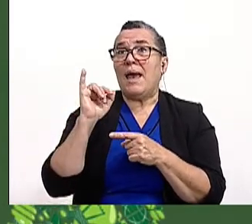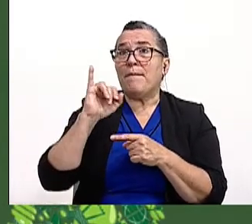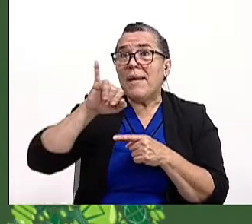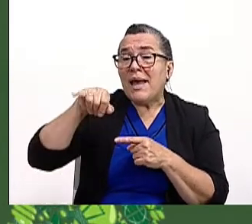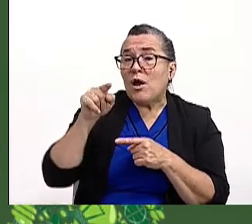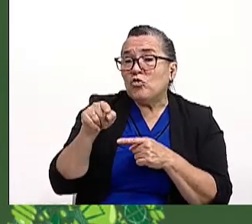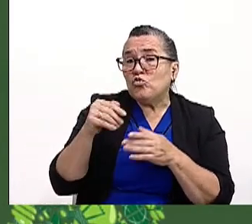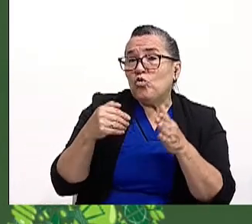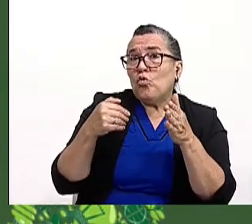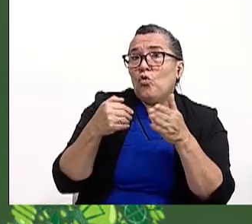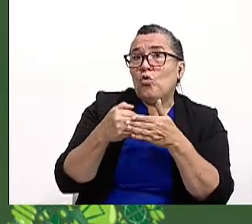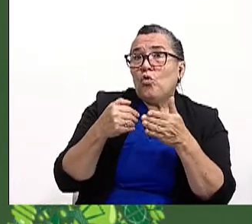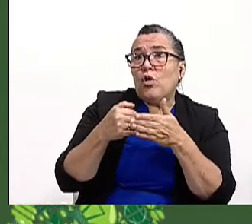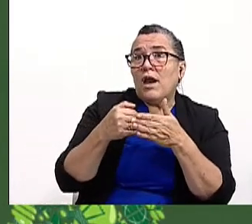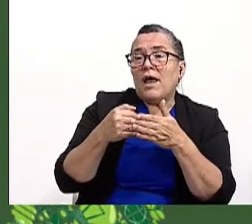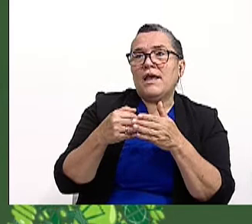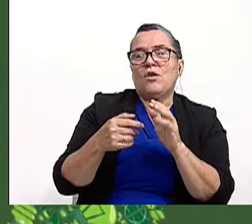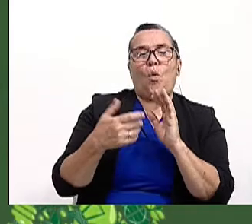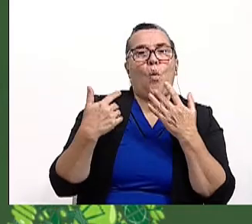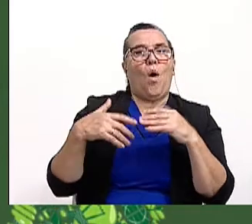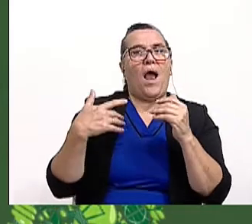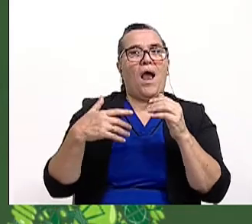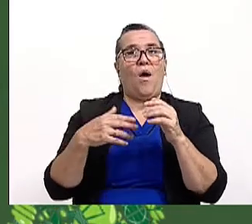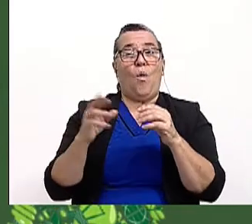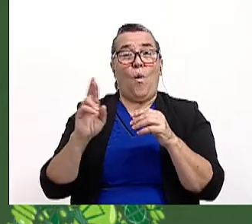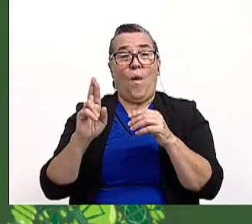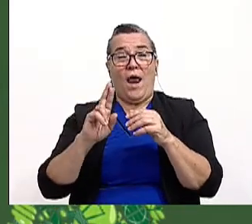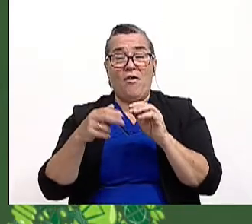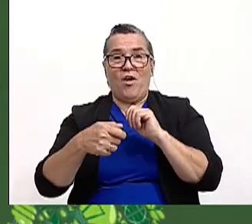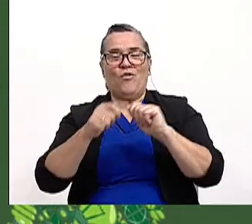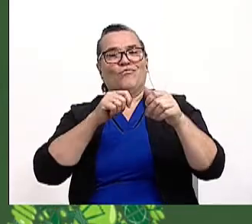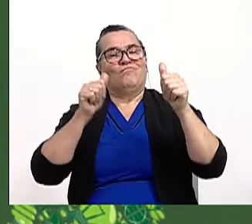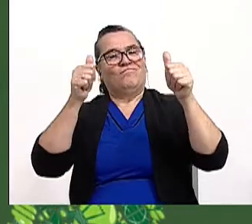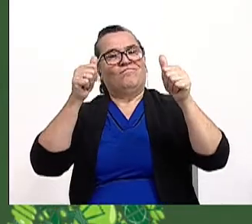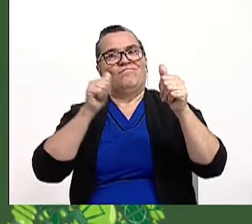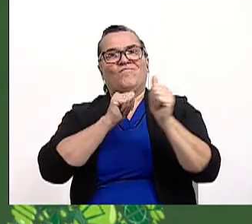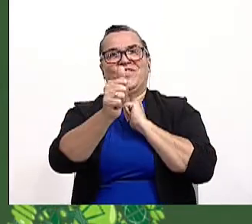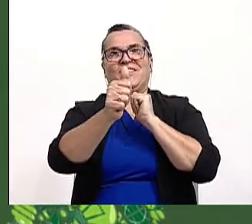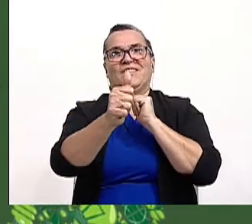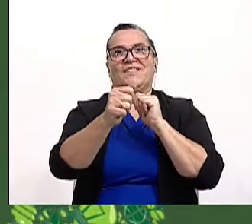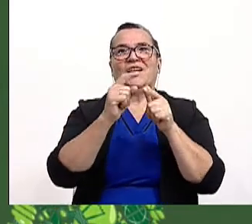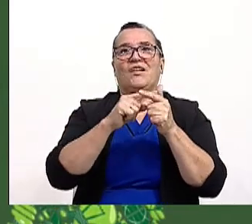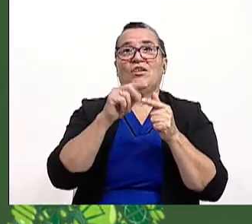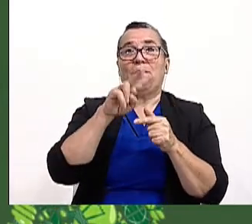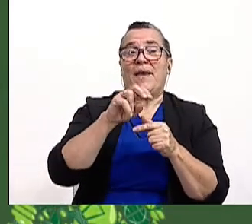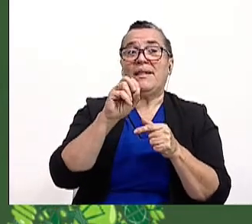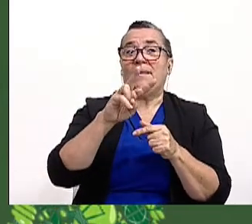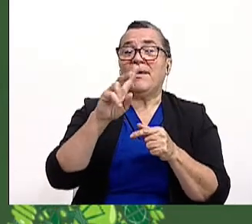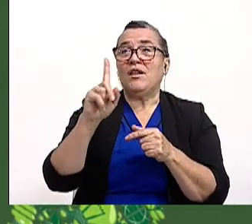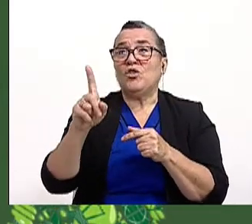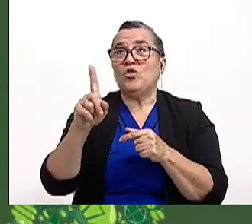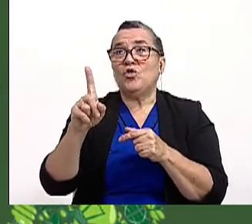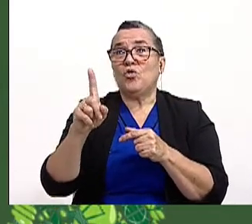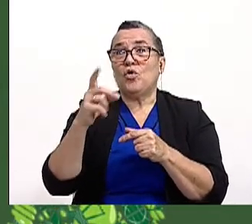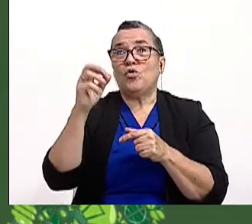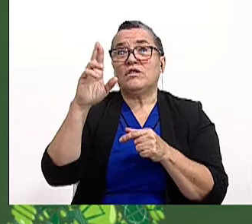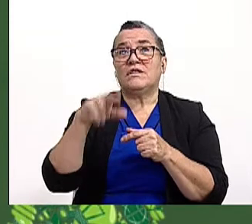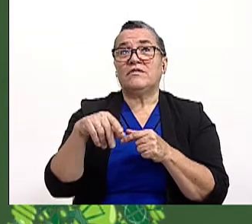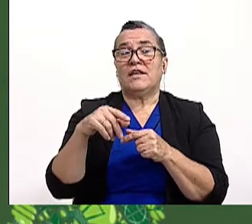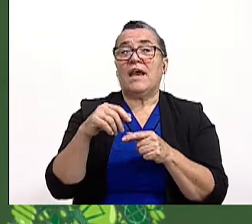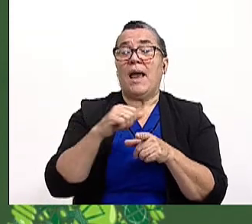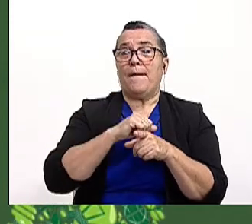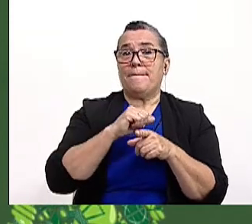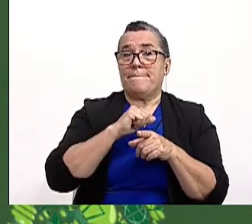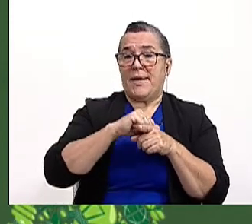they broke their own record. By the year 2021, Costa Rica will be having sustainable